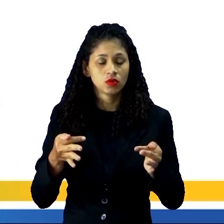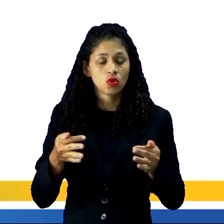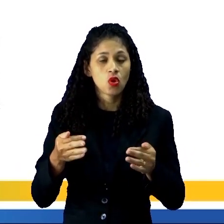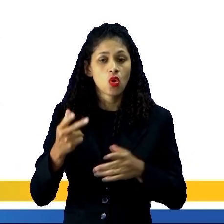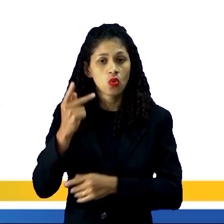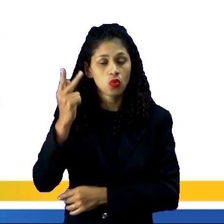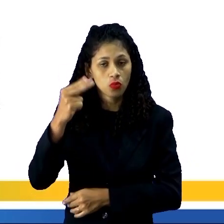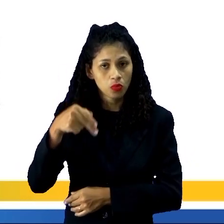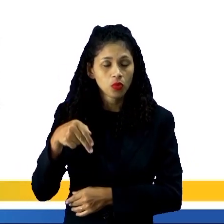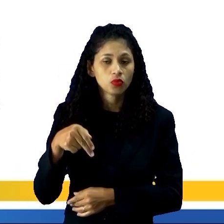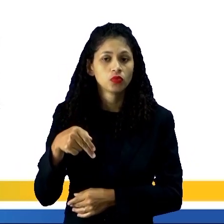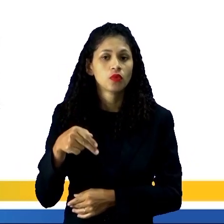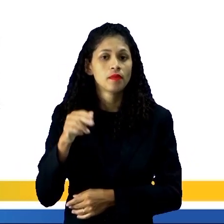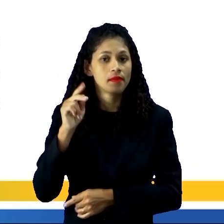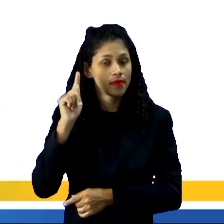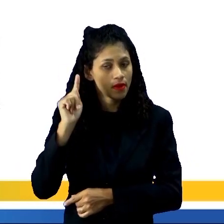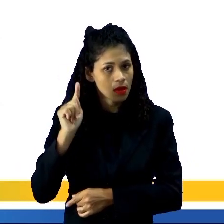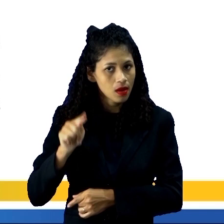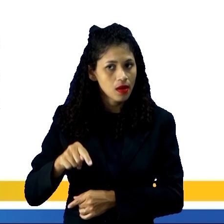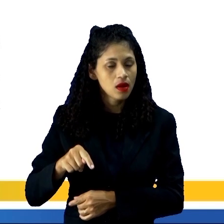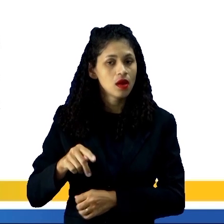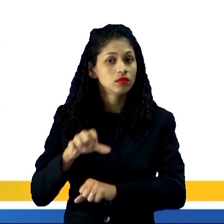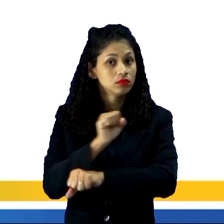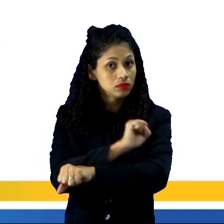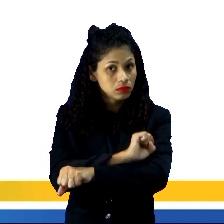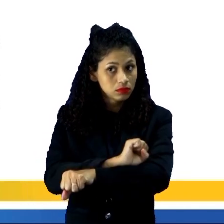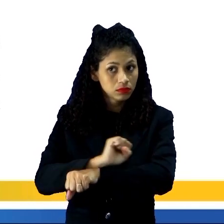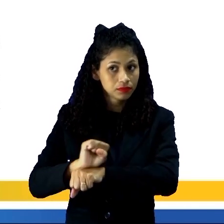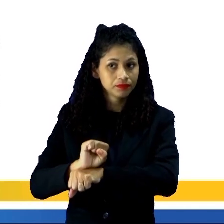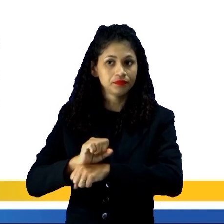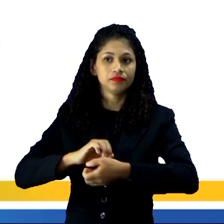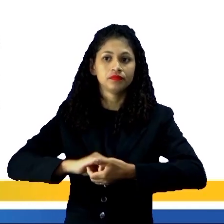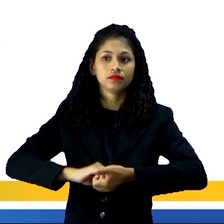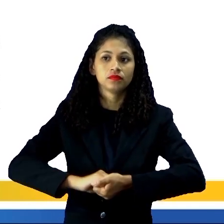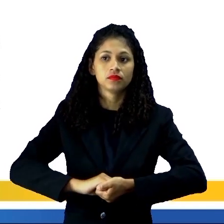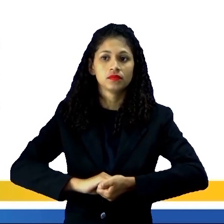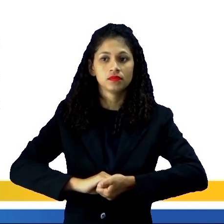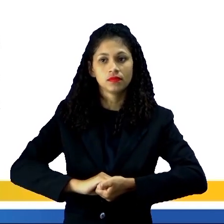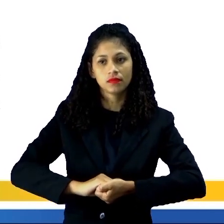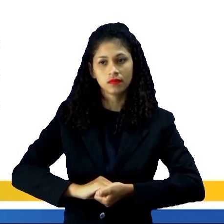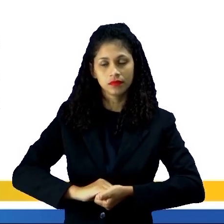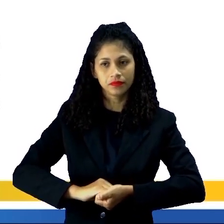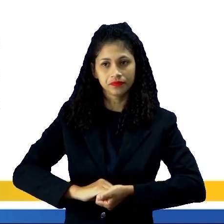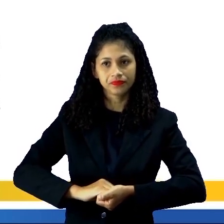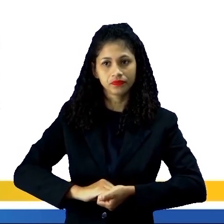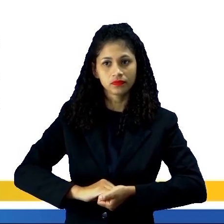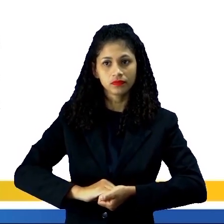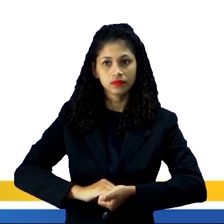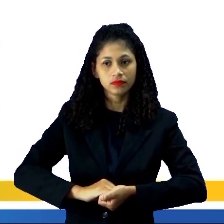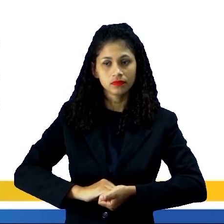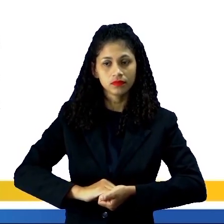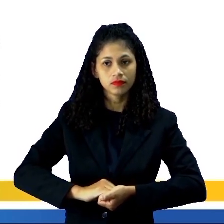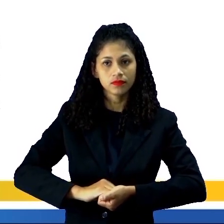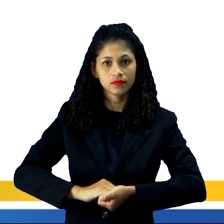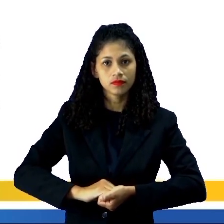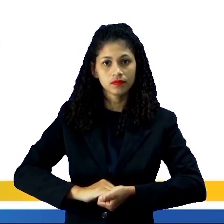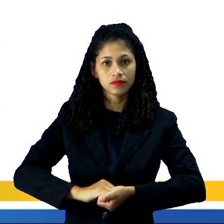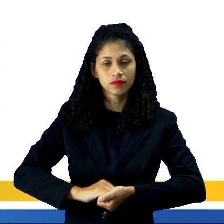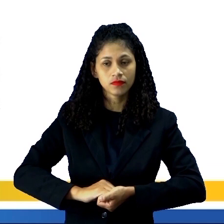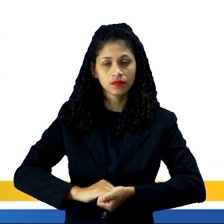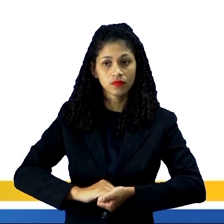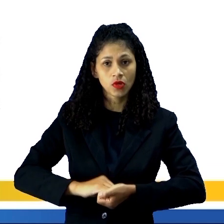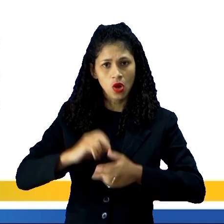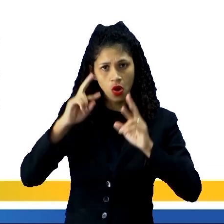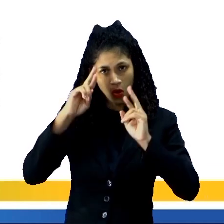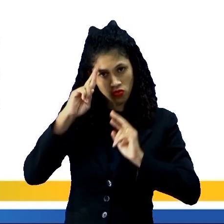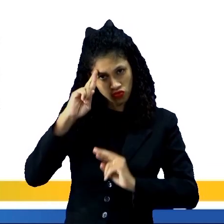relativo é um sujeito. The chef who won the competition studied in Paris. O chefe que